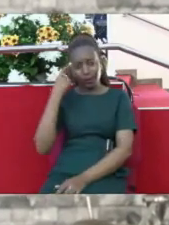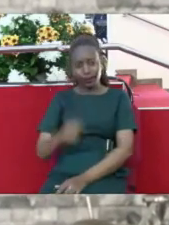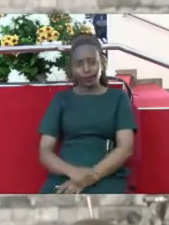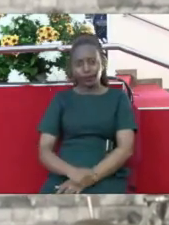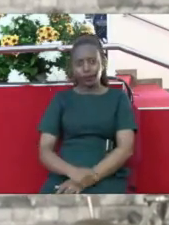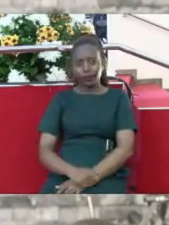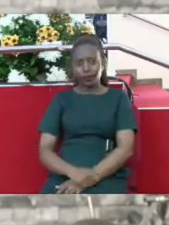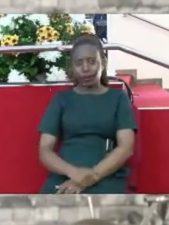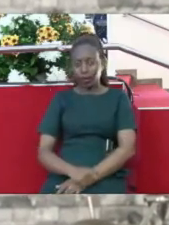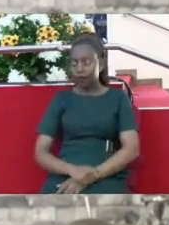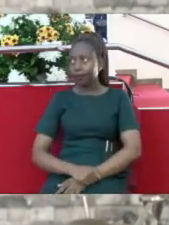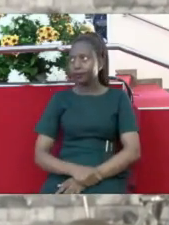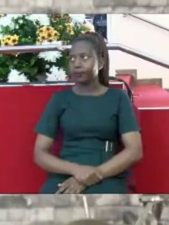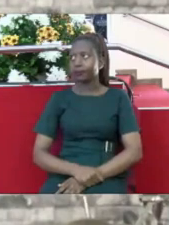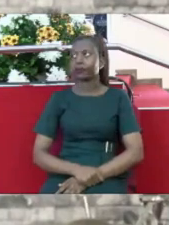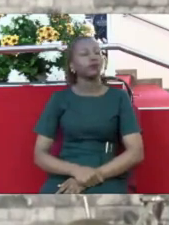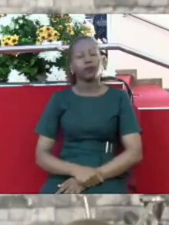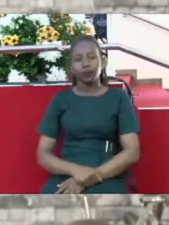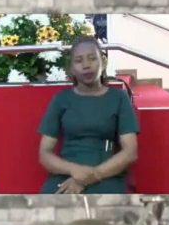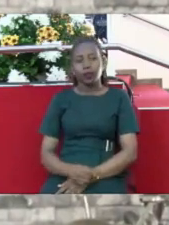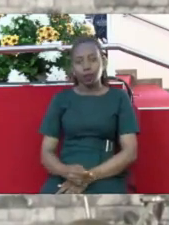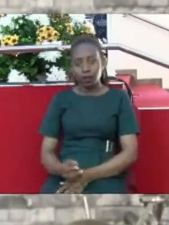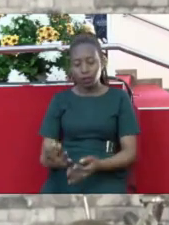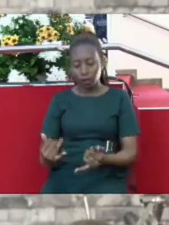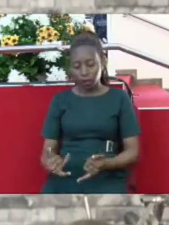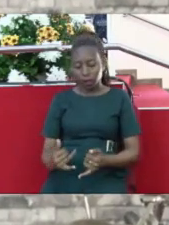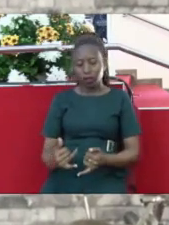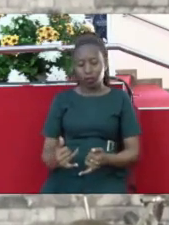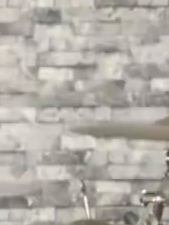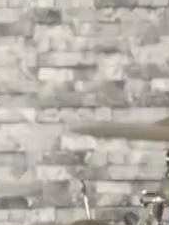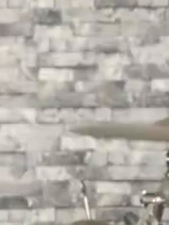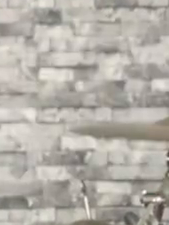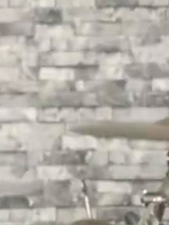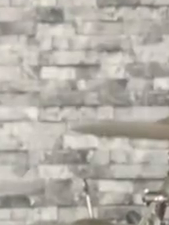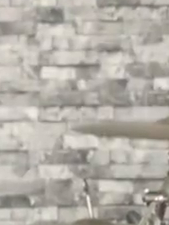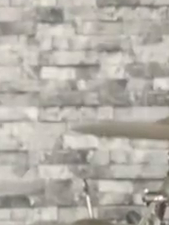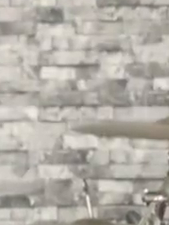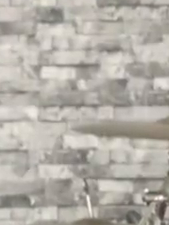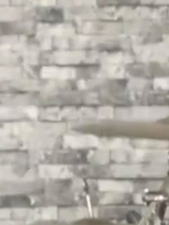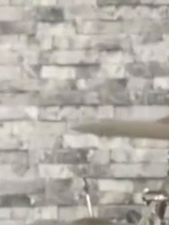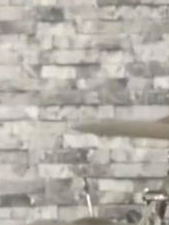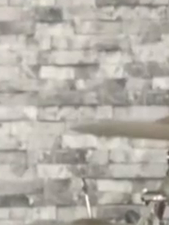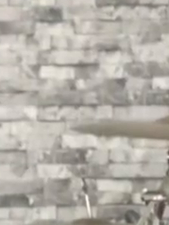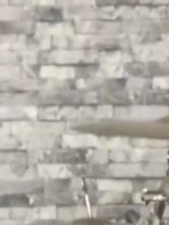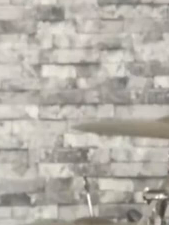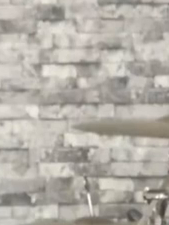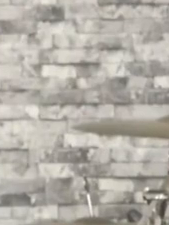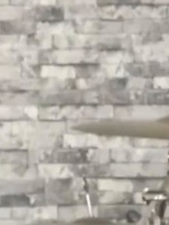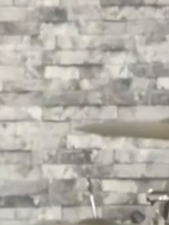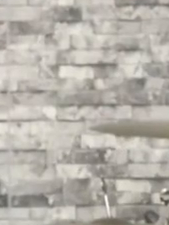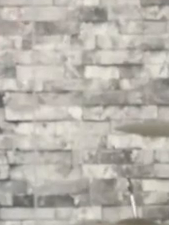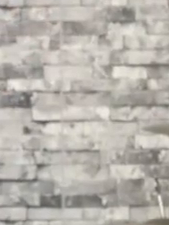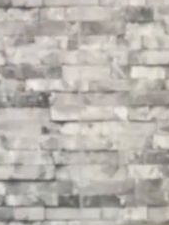anafikiria hivi. So this brings us to our reading in the book of Romans chapter number 1. Tunasoma andiko letu pale Warumi sura ya kwanza.